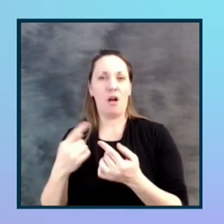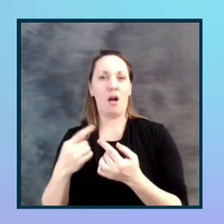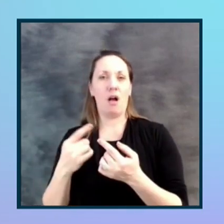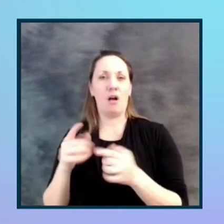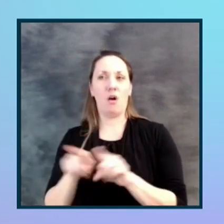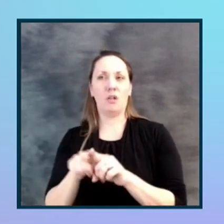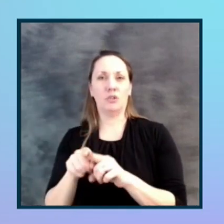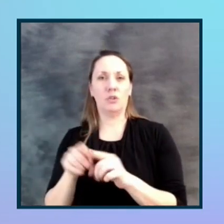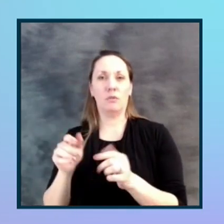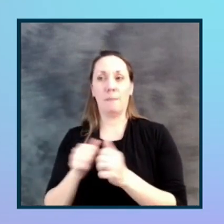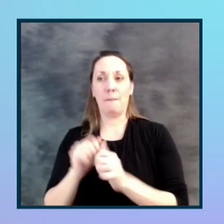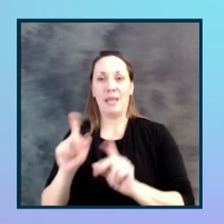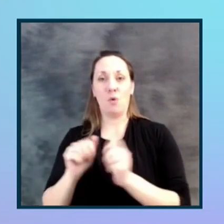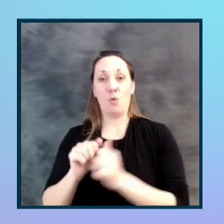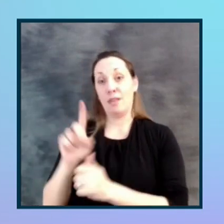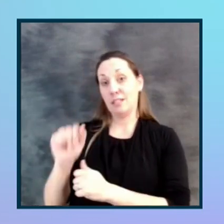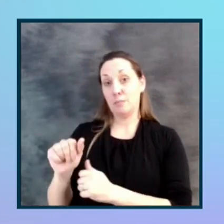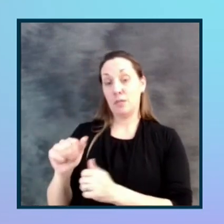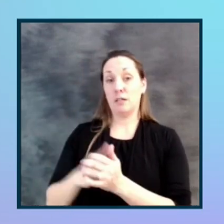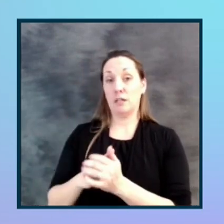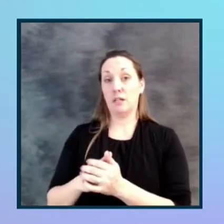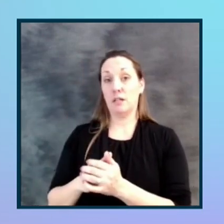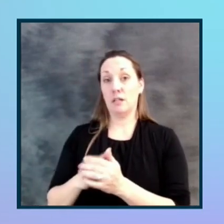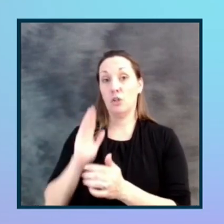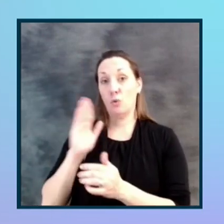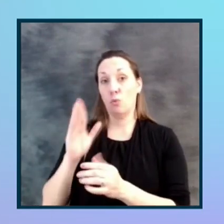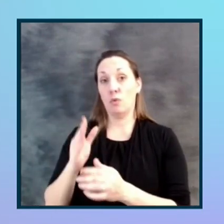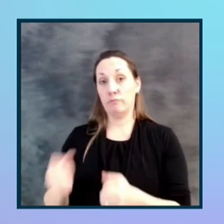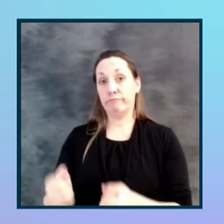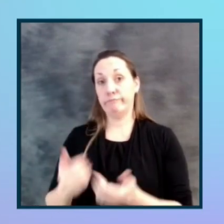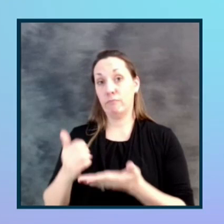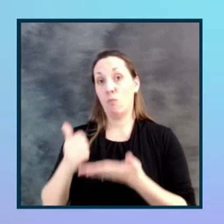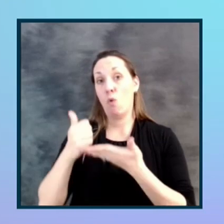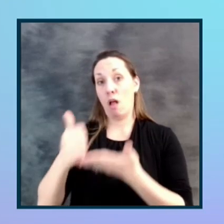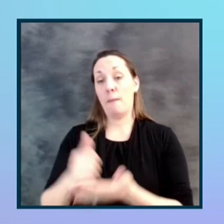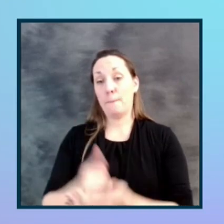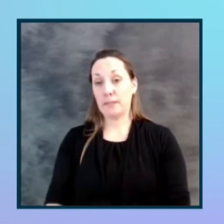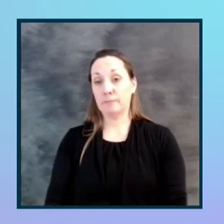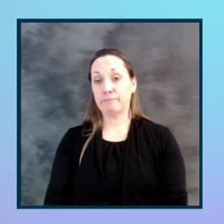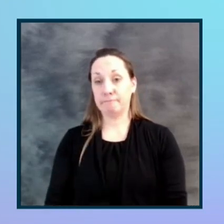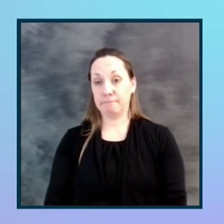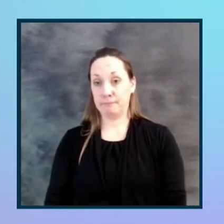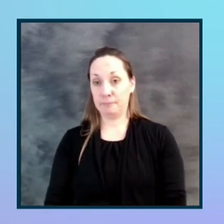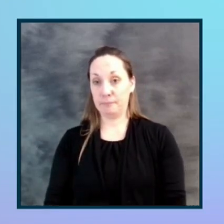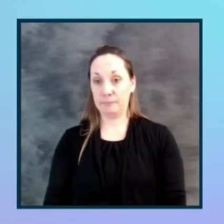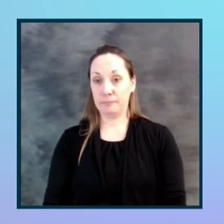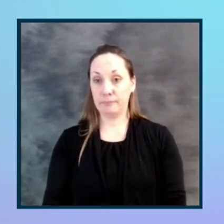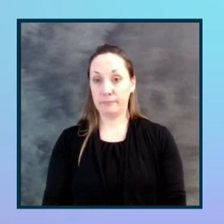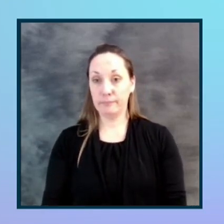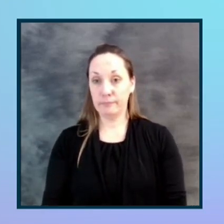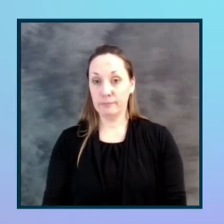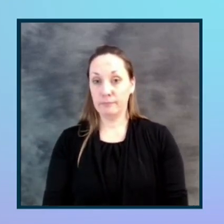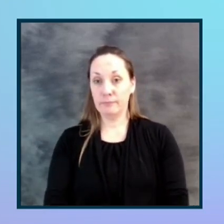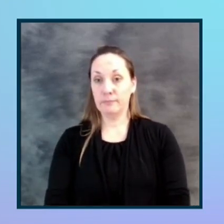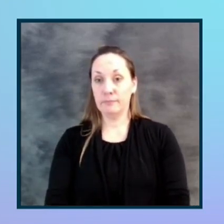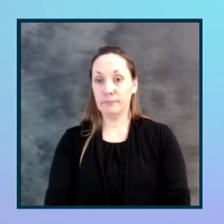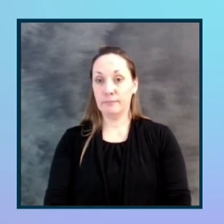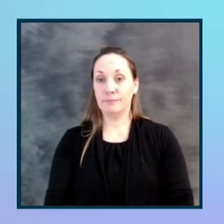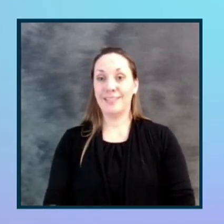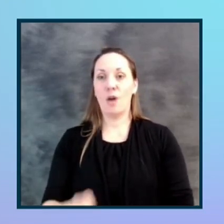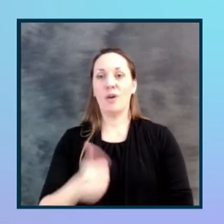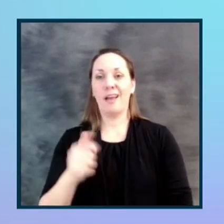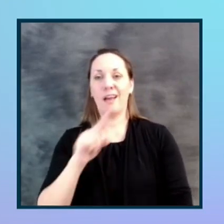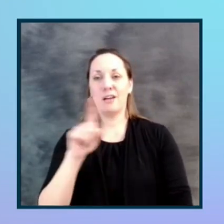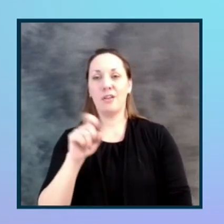is going to get you those. Right. Thank you. All right. Another question just came